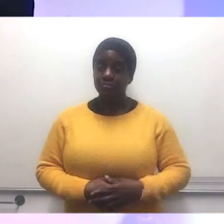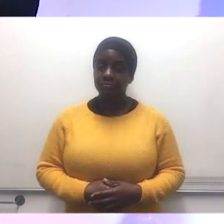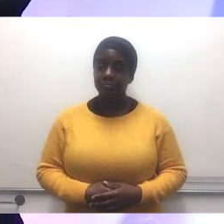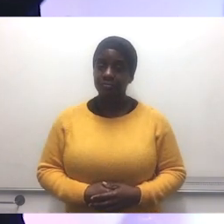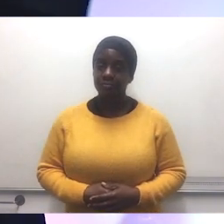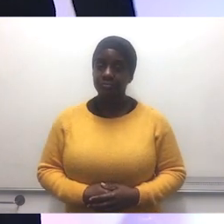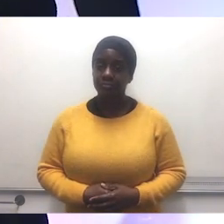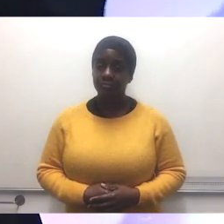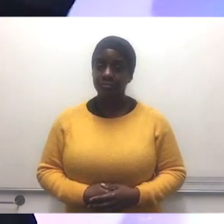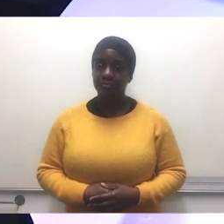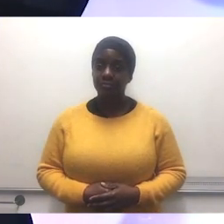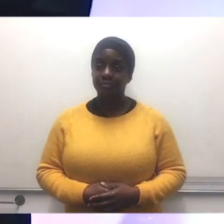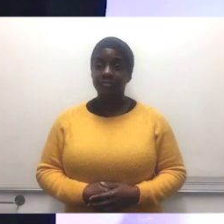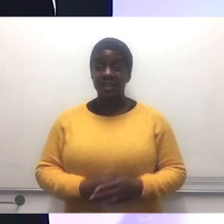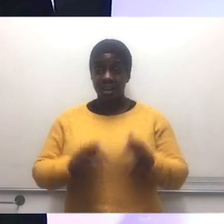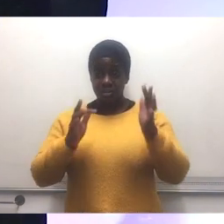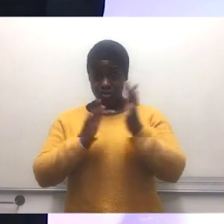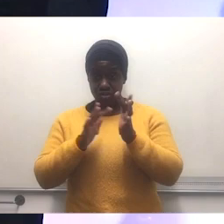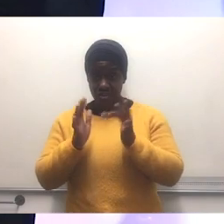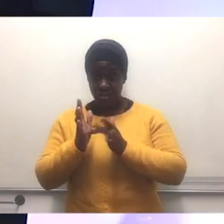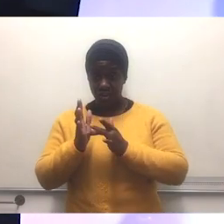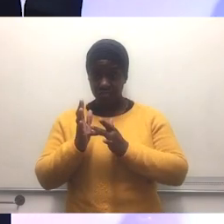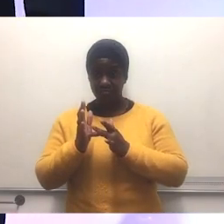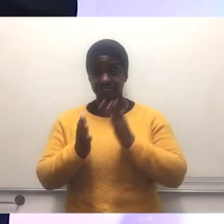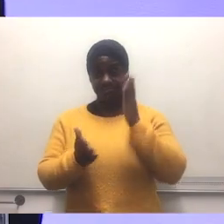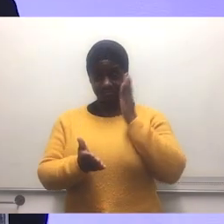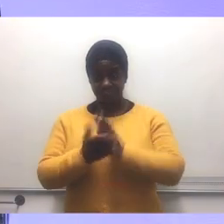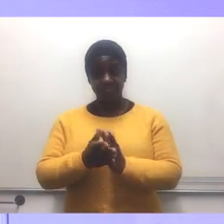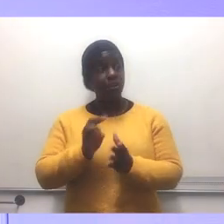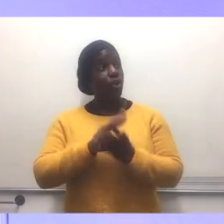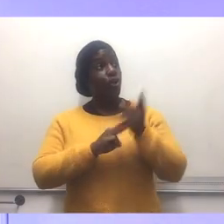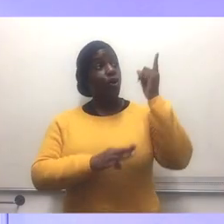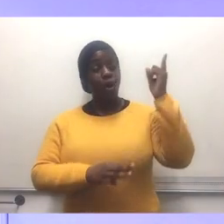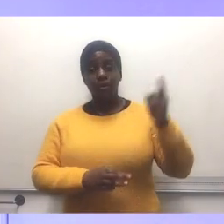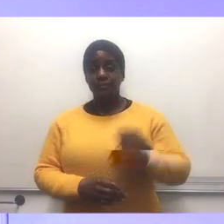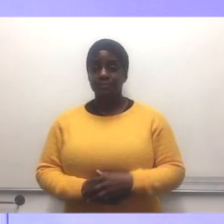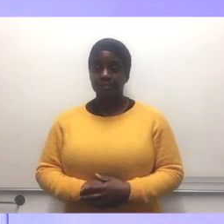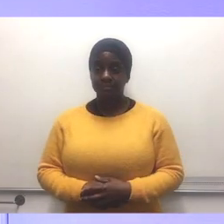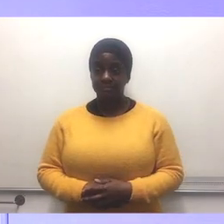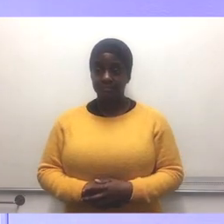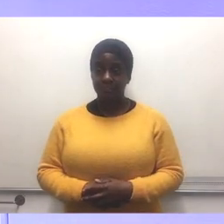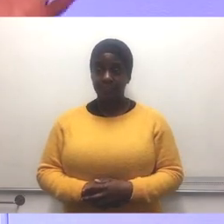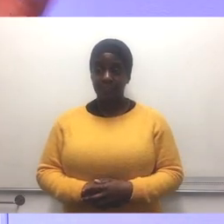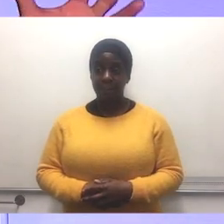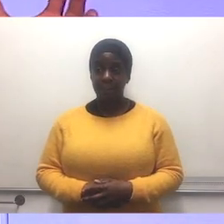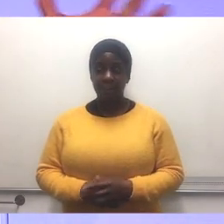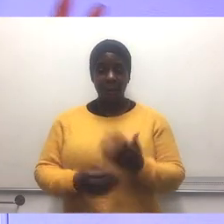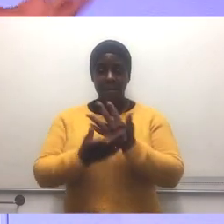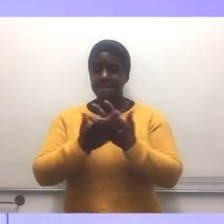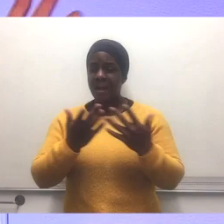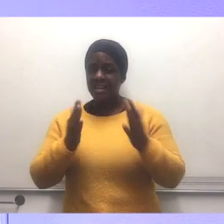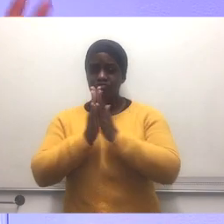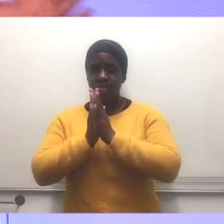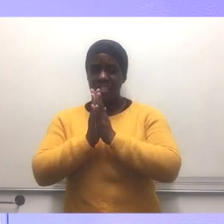know tonight that Jesus is still God. I know there are many religions in